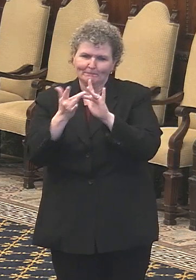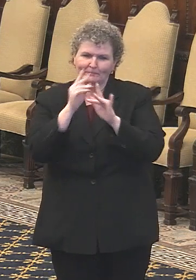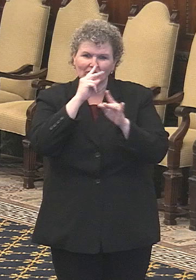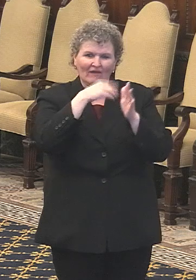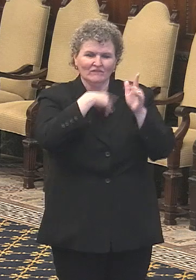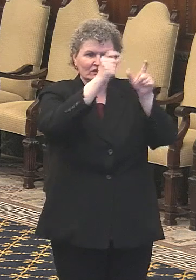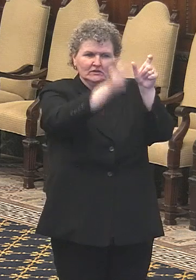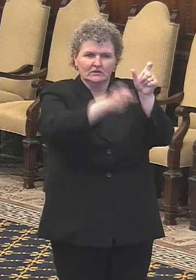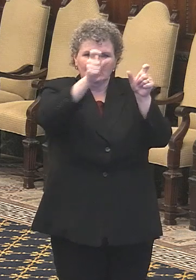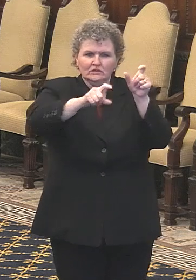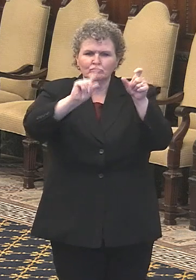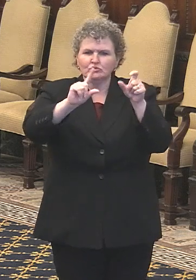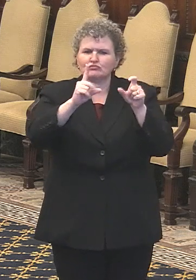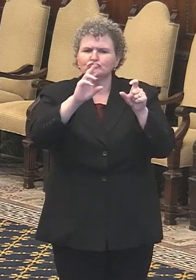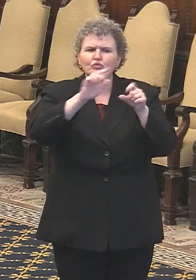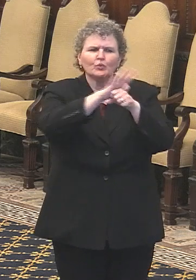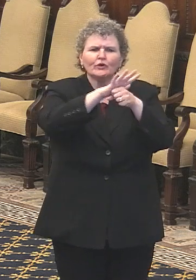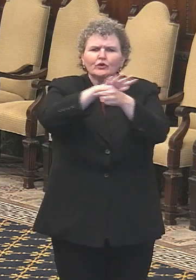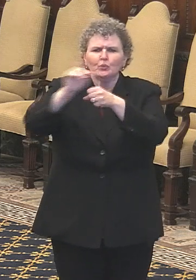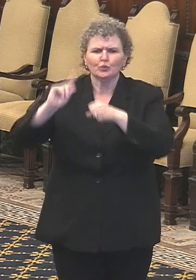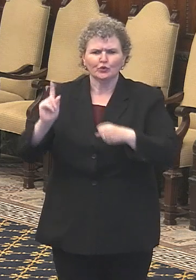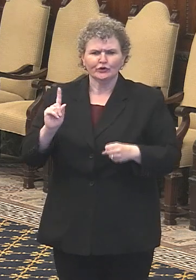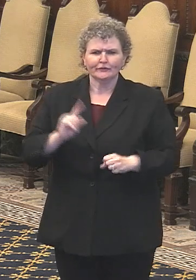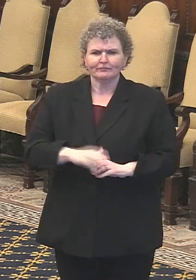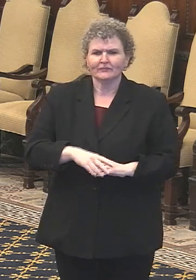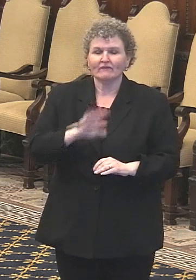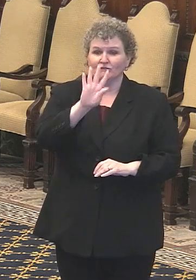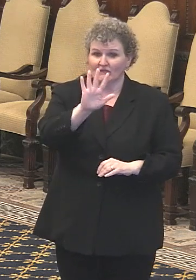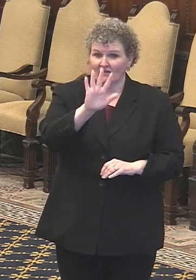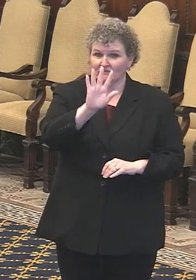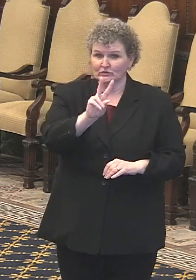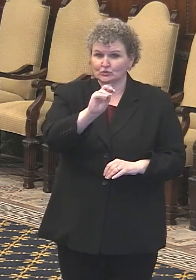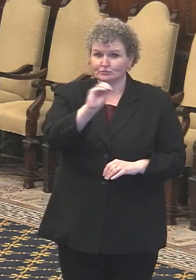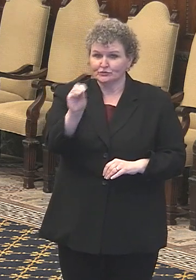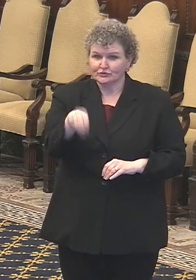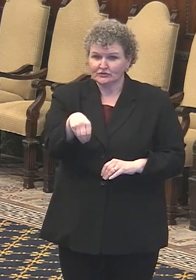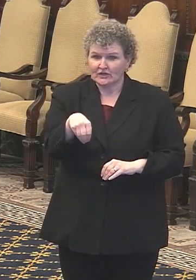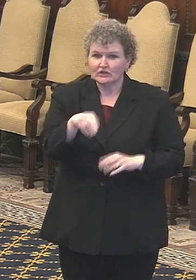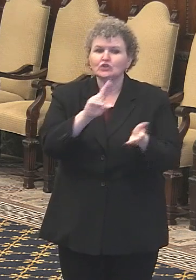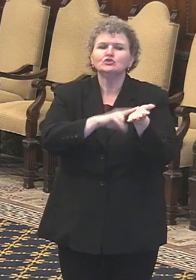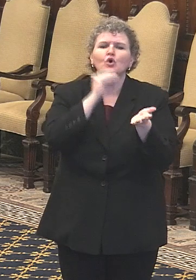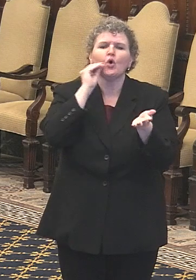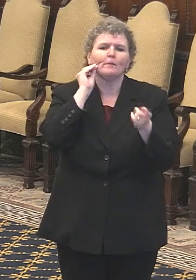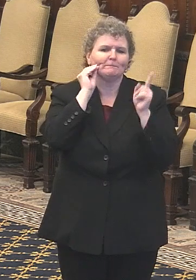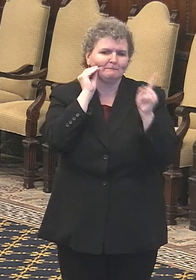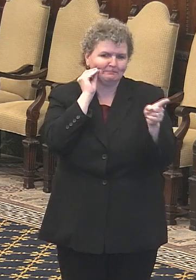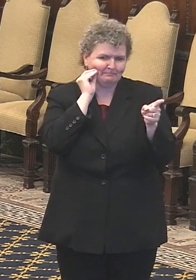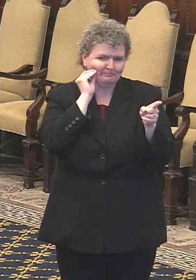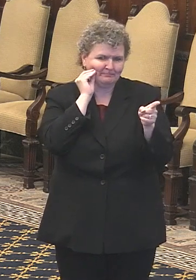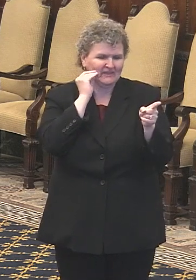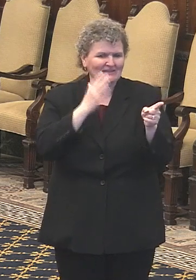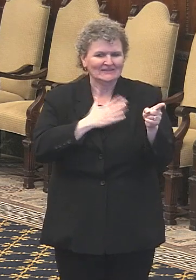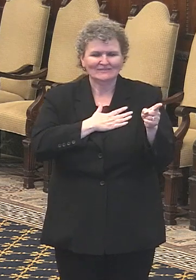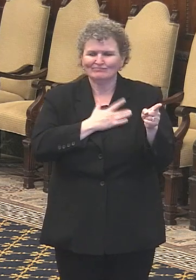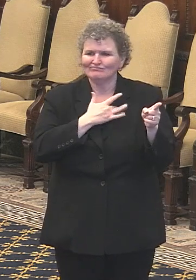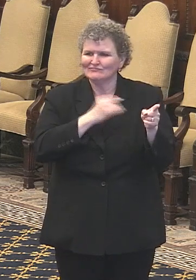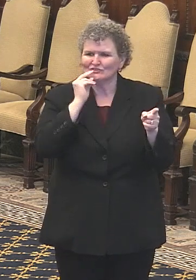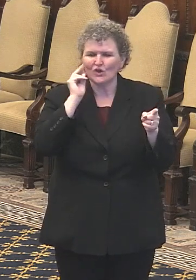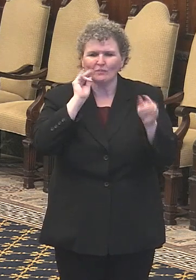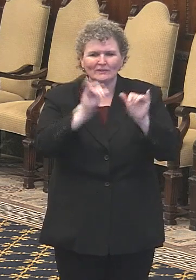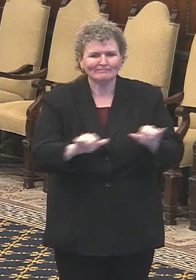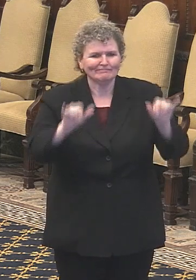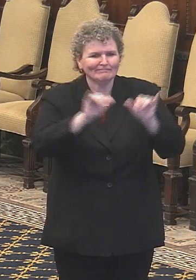total deaths, 137 or 52% were in nursing home residents. And our nursing homes continue to be the sites that this epidemic